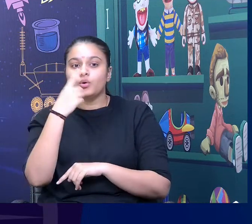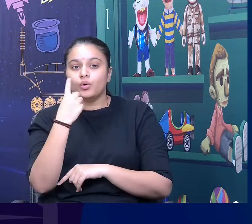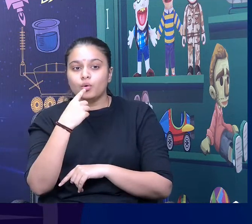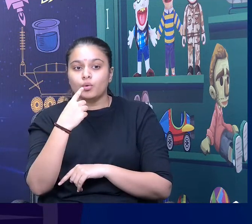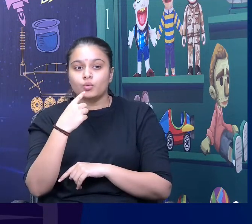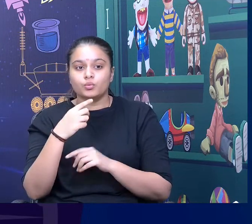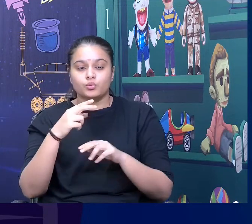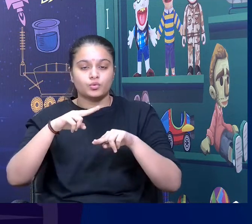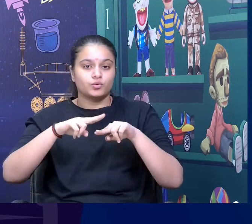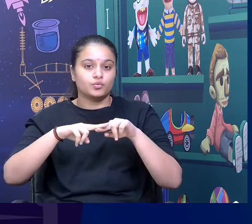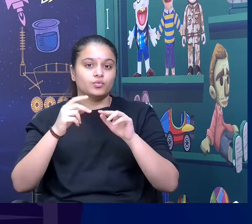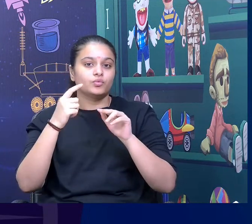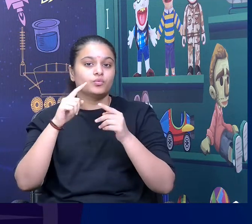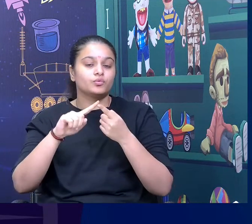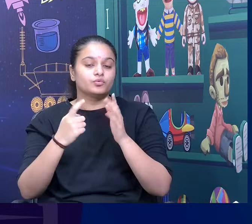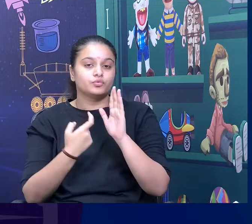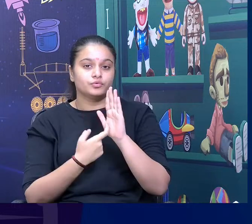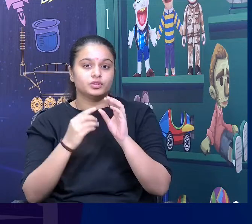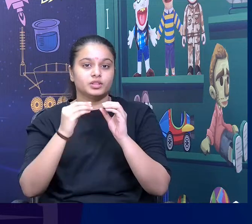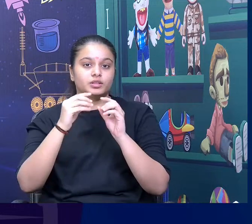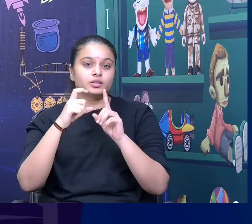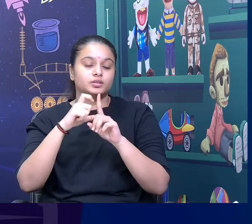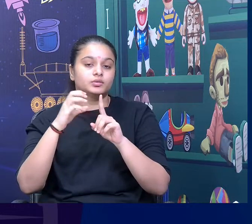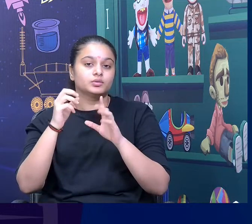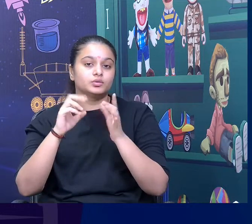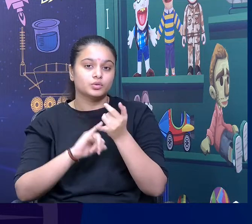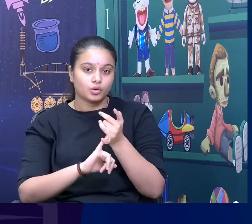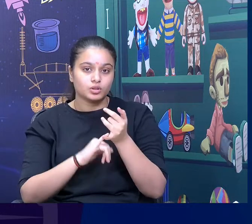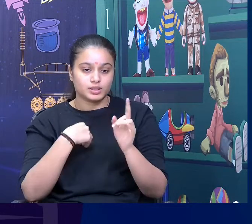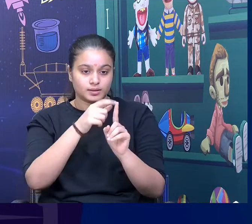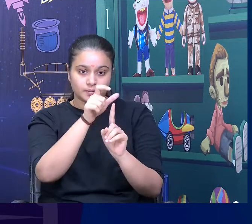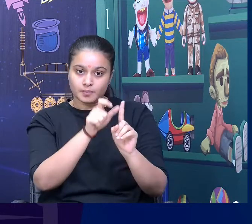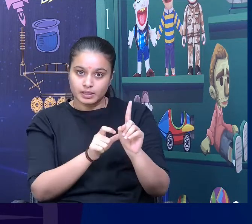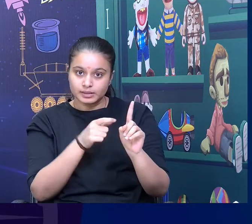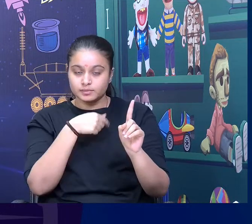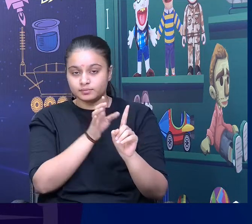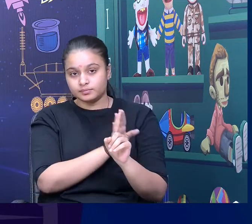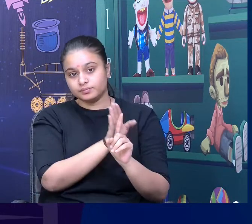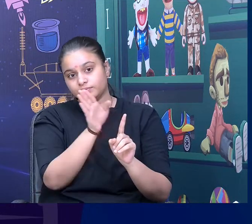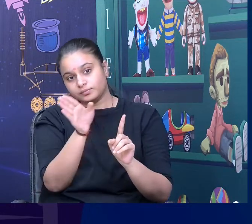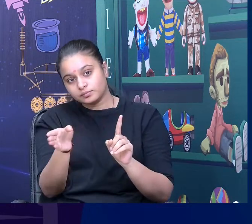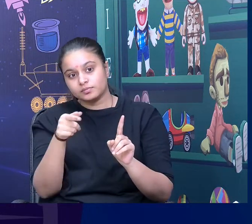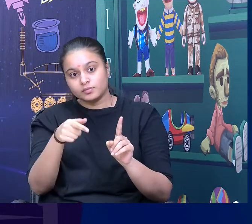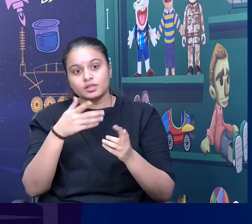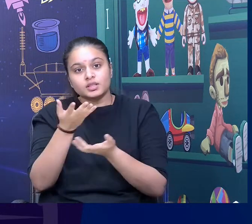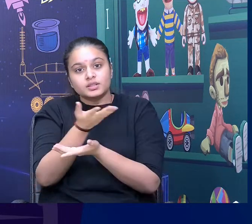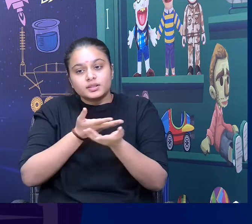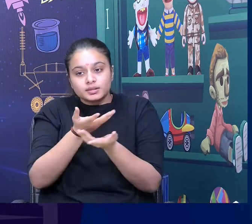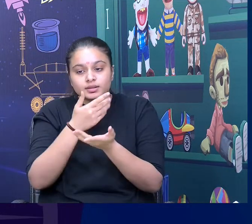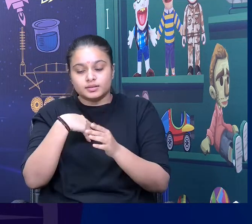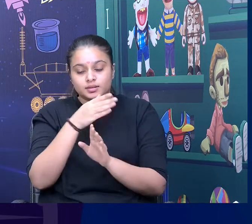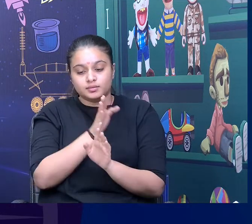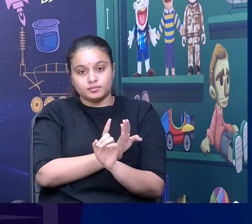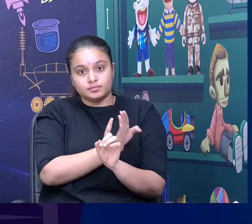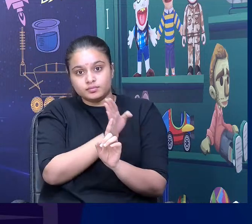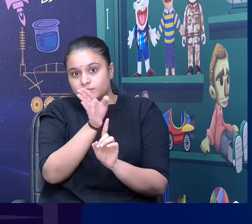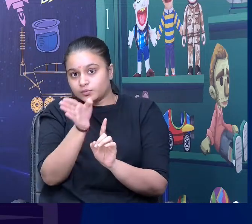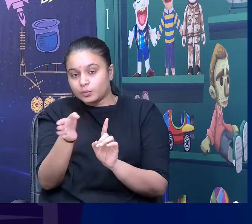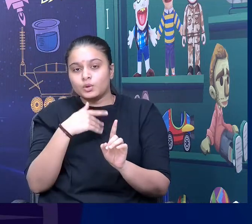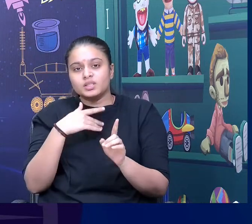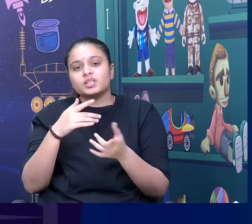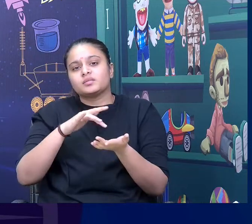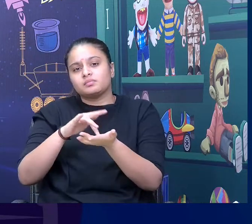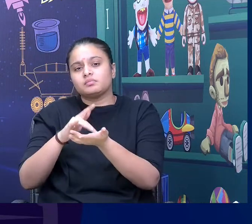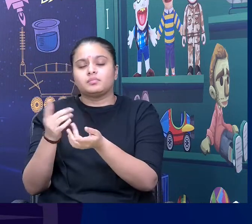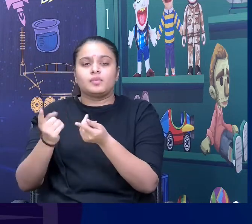Mr. Firdaus Kanga. Okay. So, that's what we are going to discuss. It's part of his visit to Cambridge. Okay.